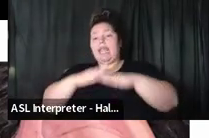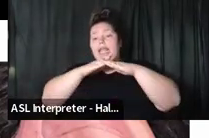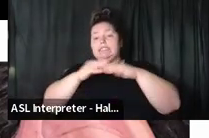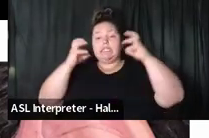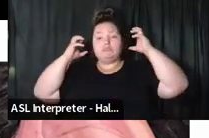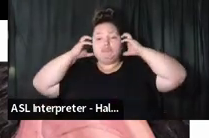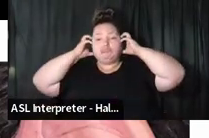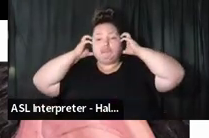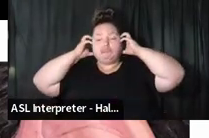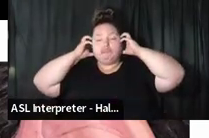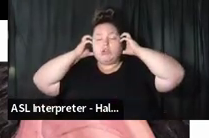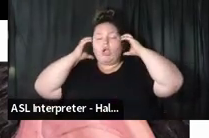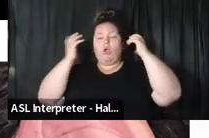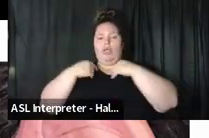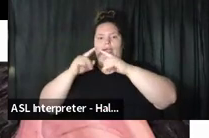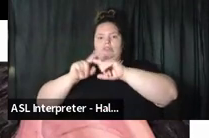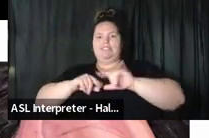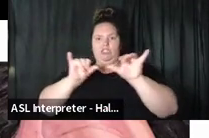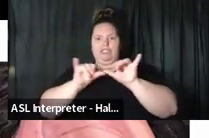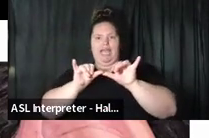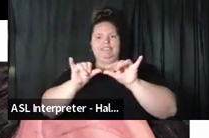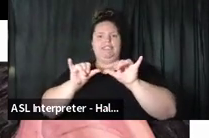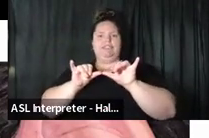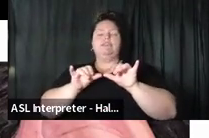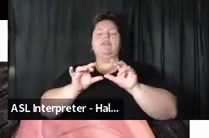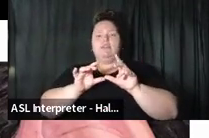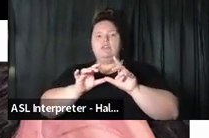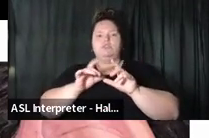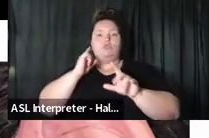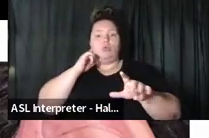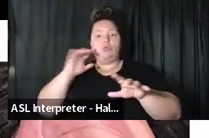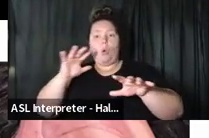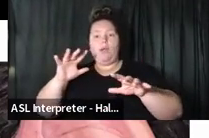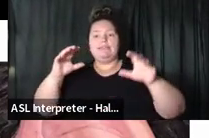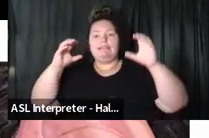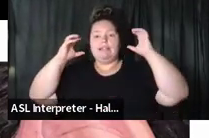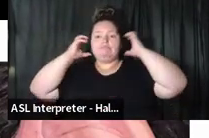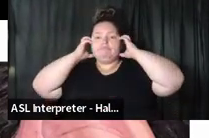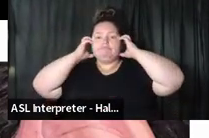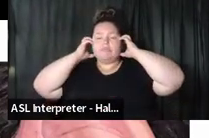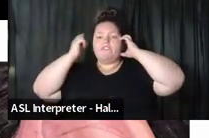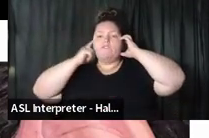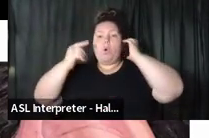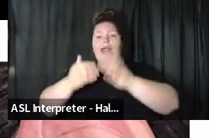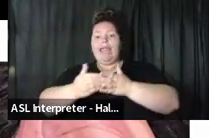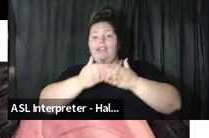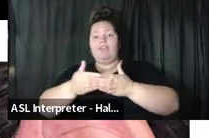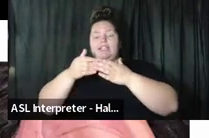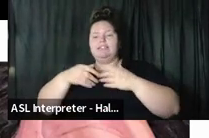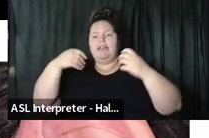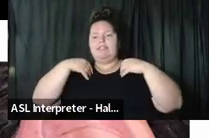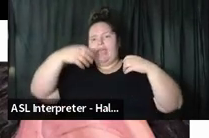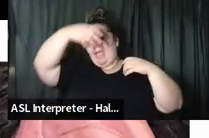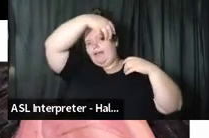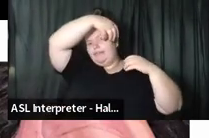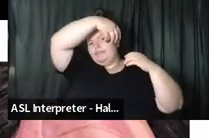various sizes. So noise canceling headphones for infants that have a band that wrap around their head and not the top